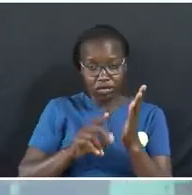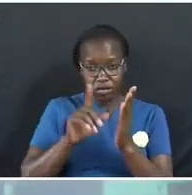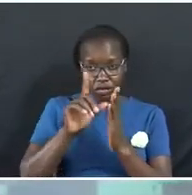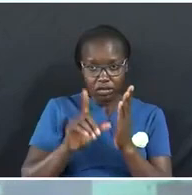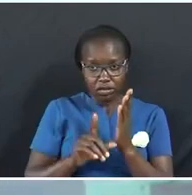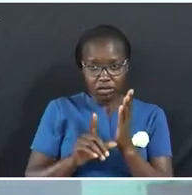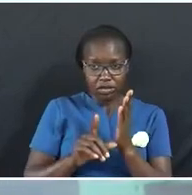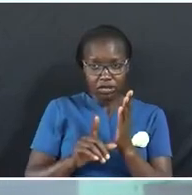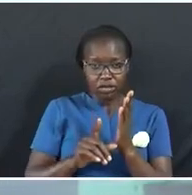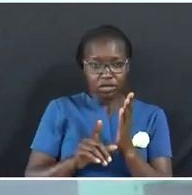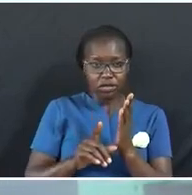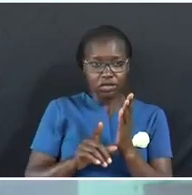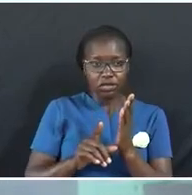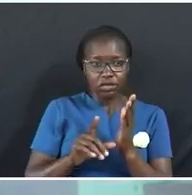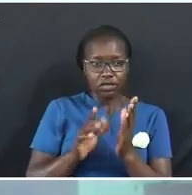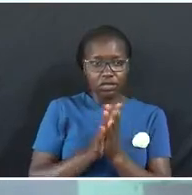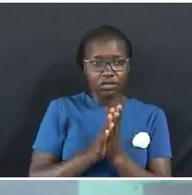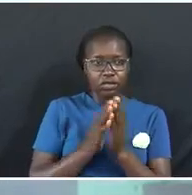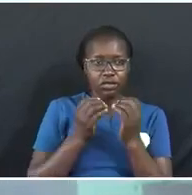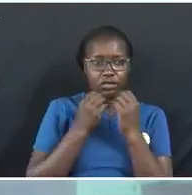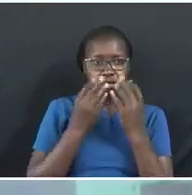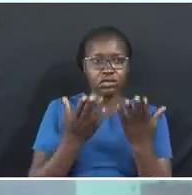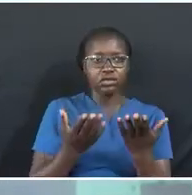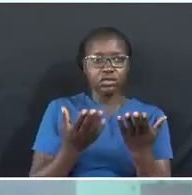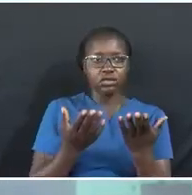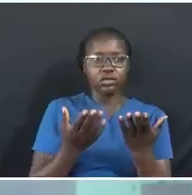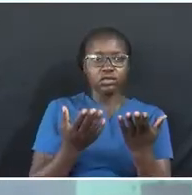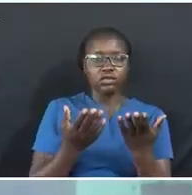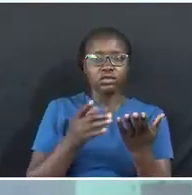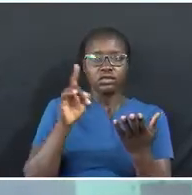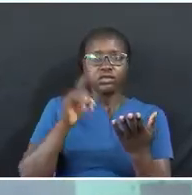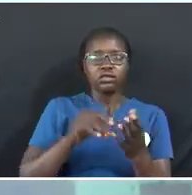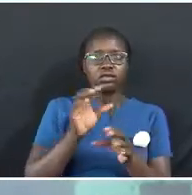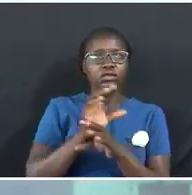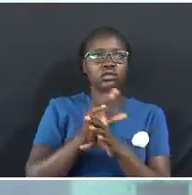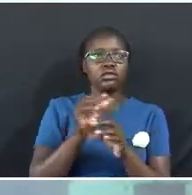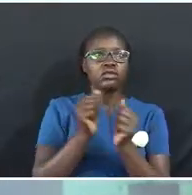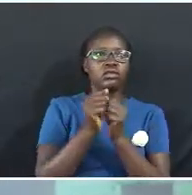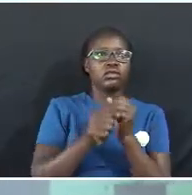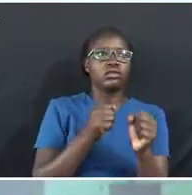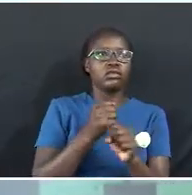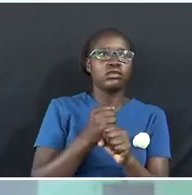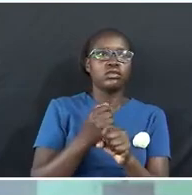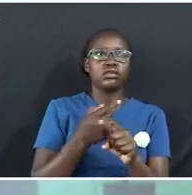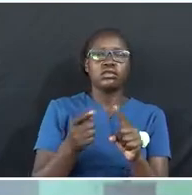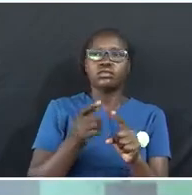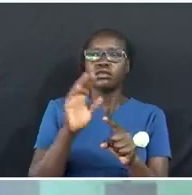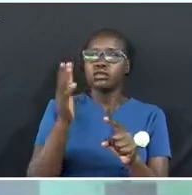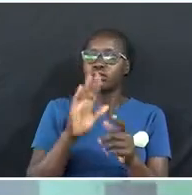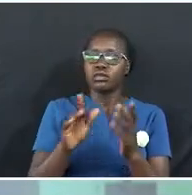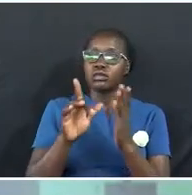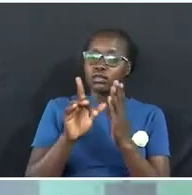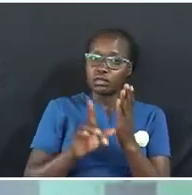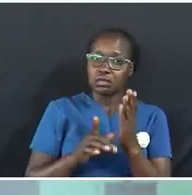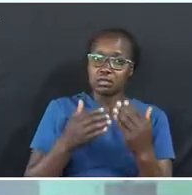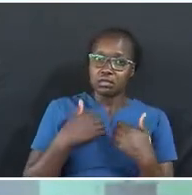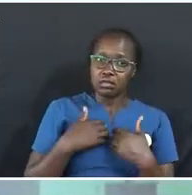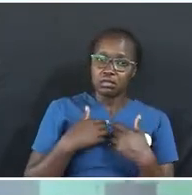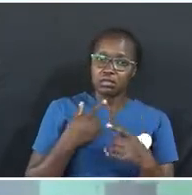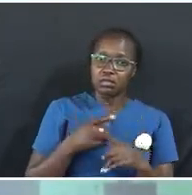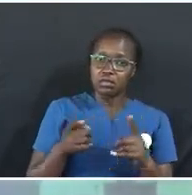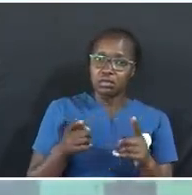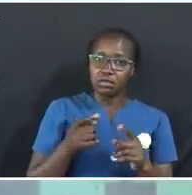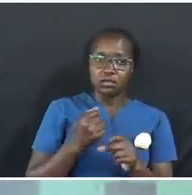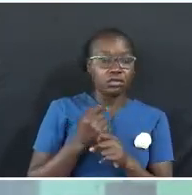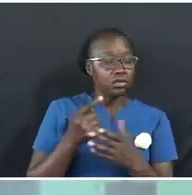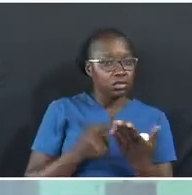from page to page. And for your information, you might have been in the church for 10 years, but you have never gone through these lessons. When they discover the truth, they